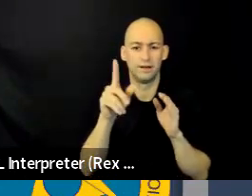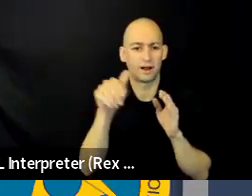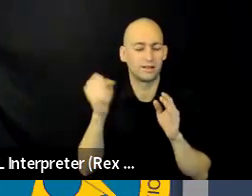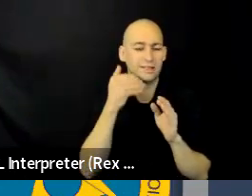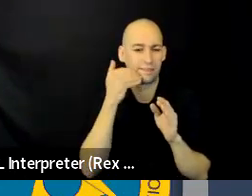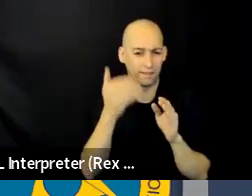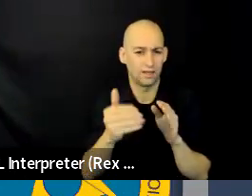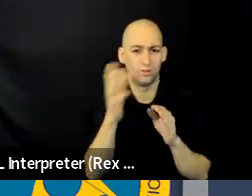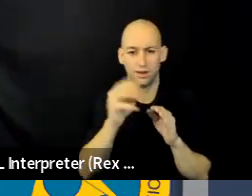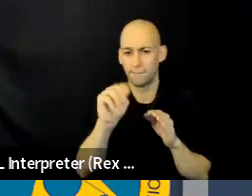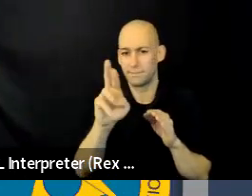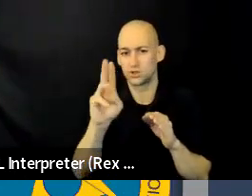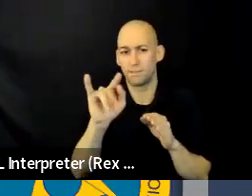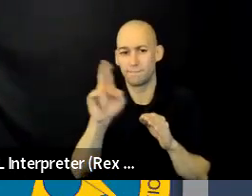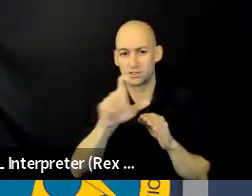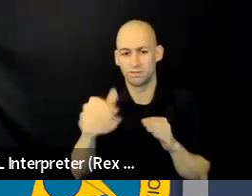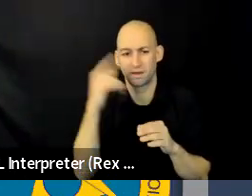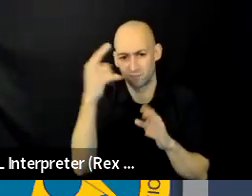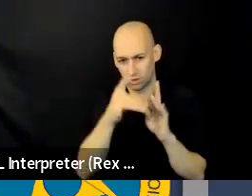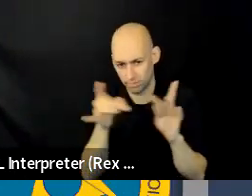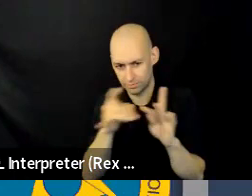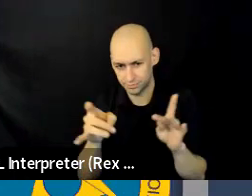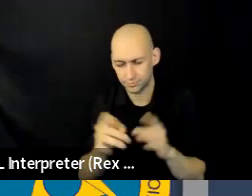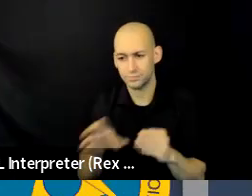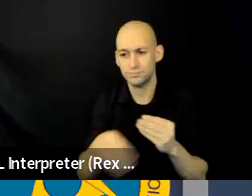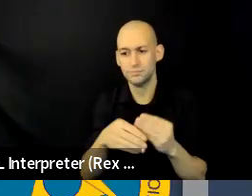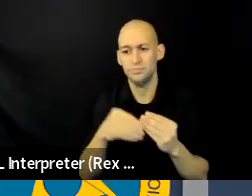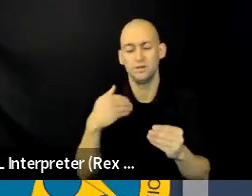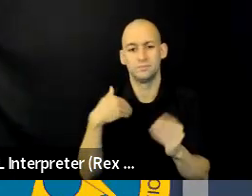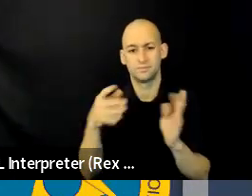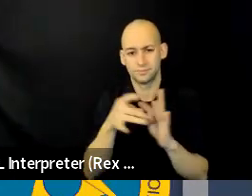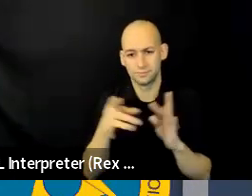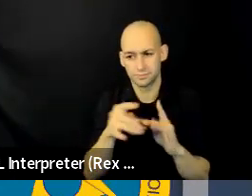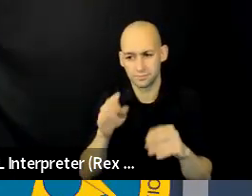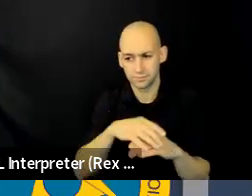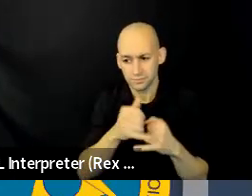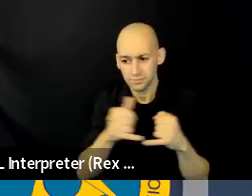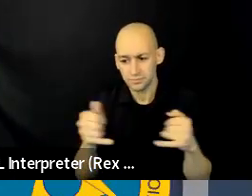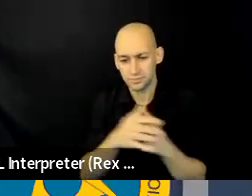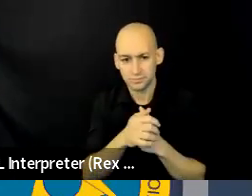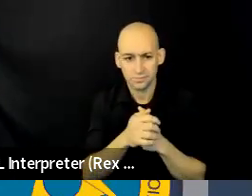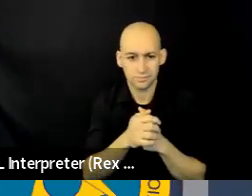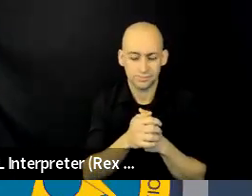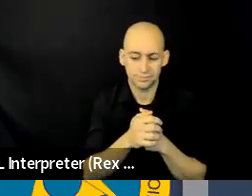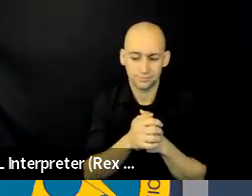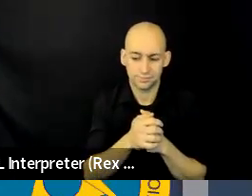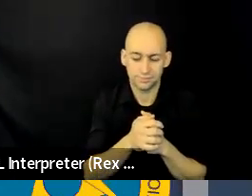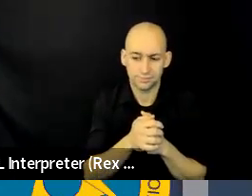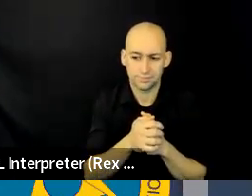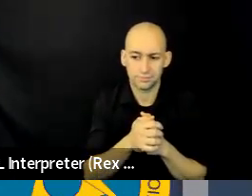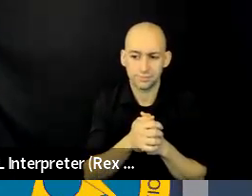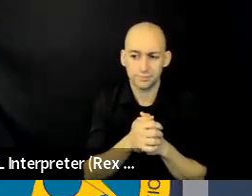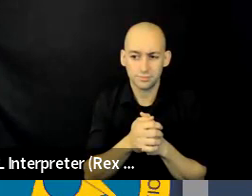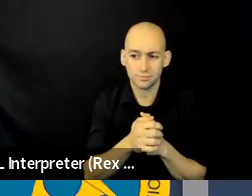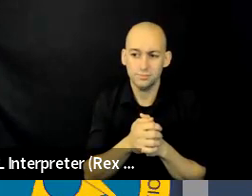and Mr. Mitchell, thank you for commenting. We also have a comment online. Yes, we do. Great, please.